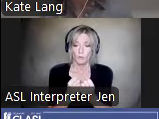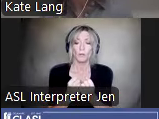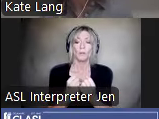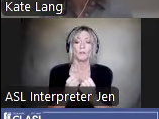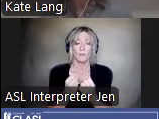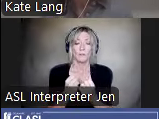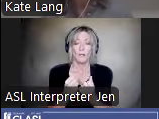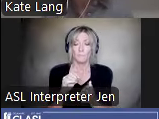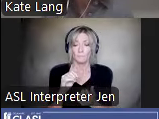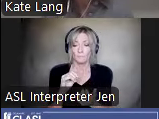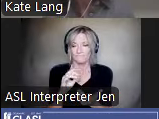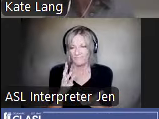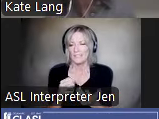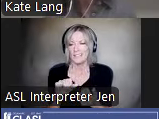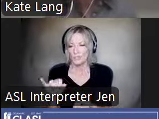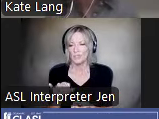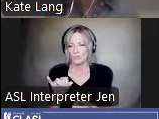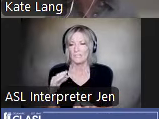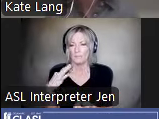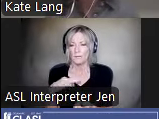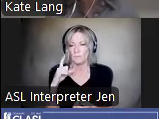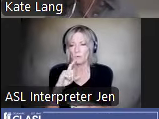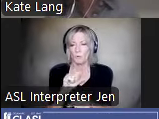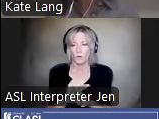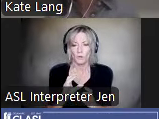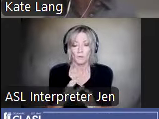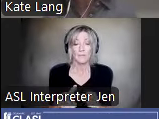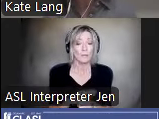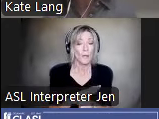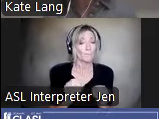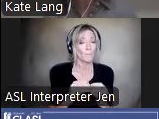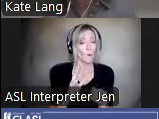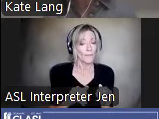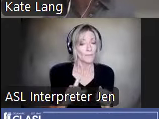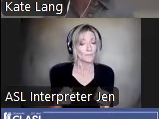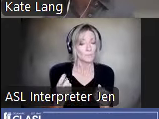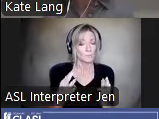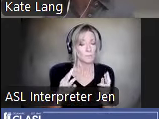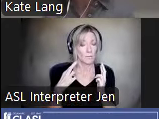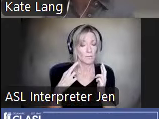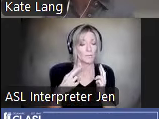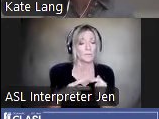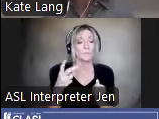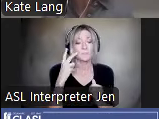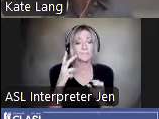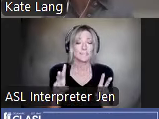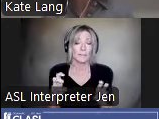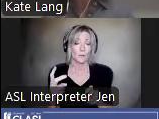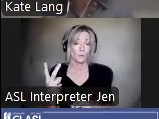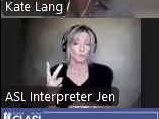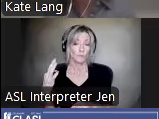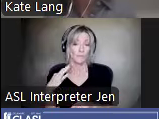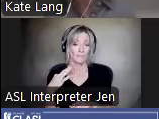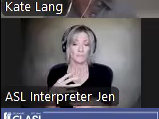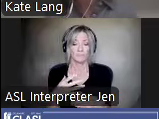workers, and they cover more than retirement. So sometimes you'll see these Title II benefits